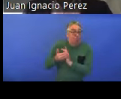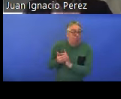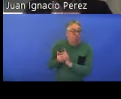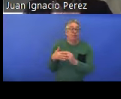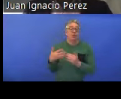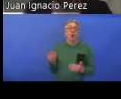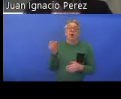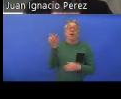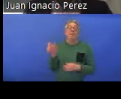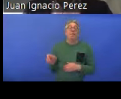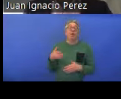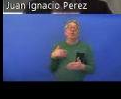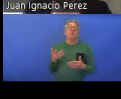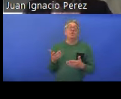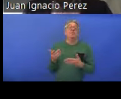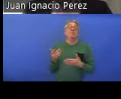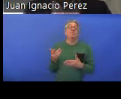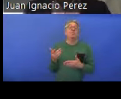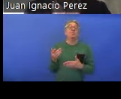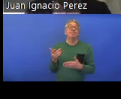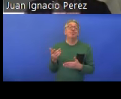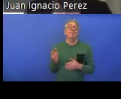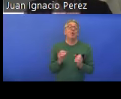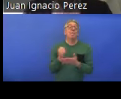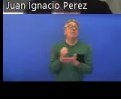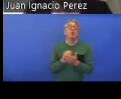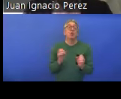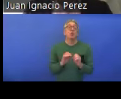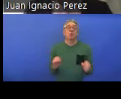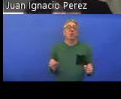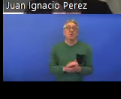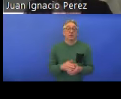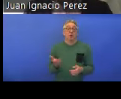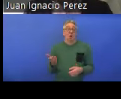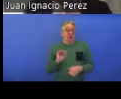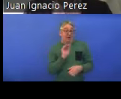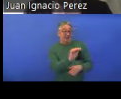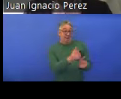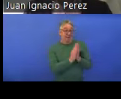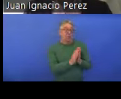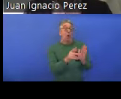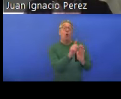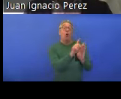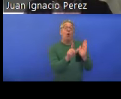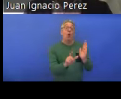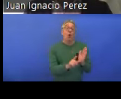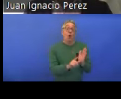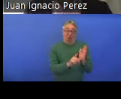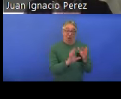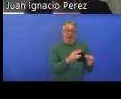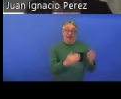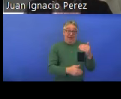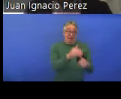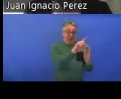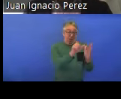the state to recognize that the law on disability also applies to asylum seekers, refugees, and